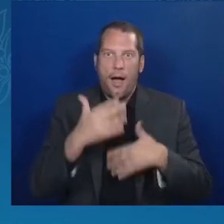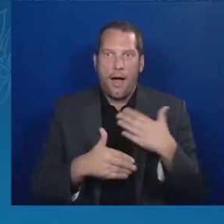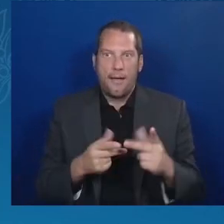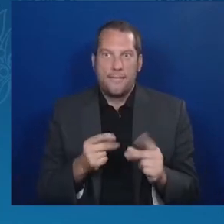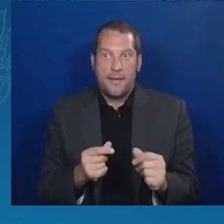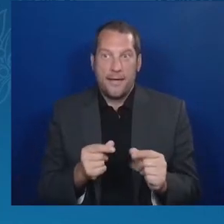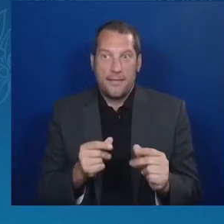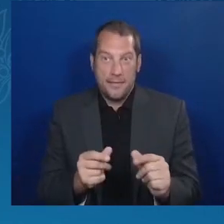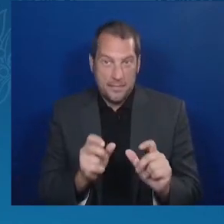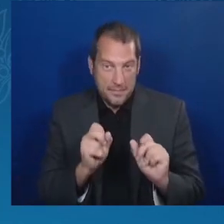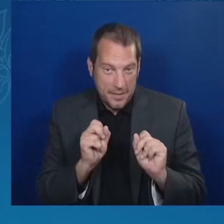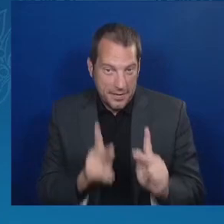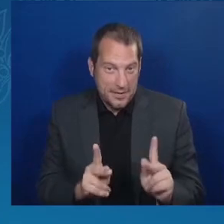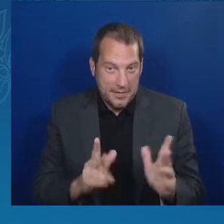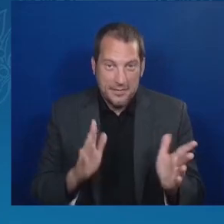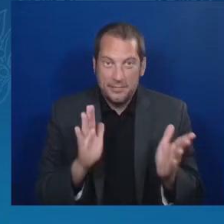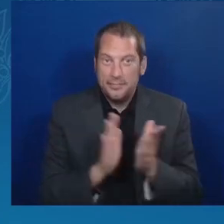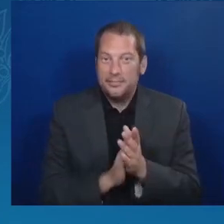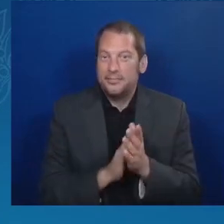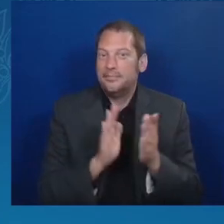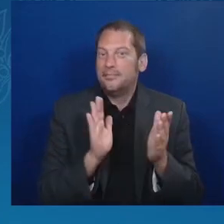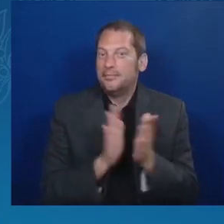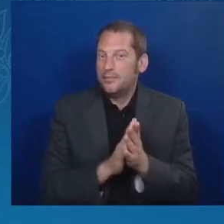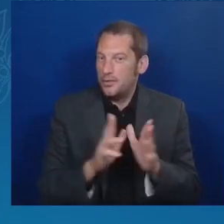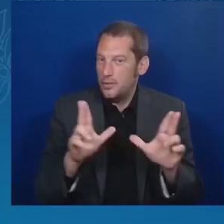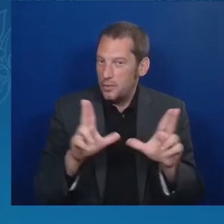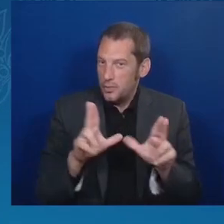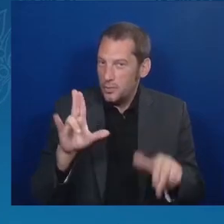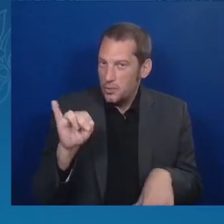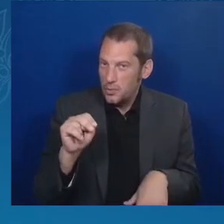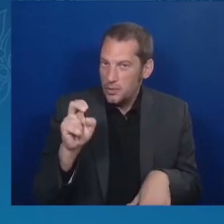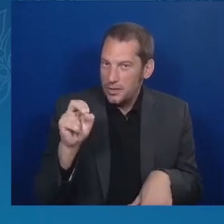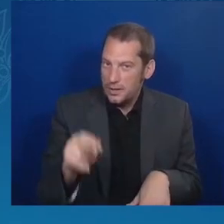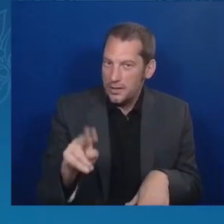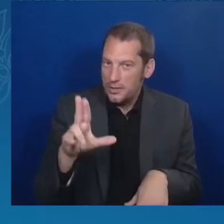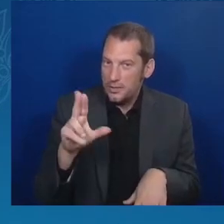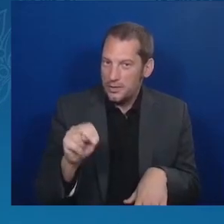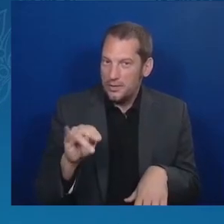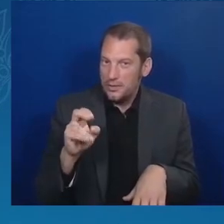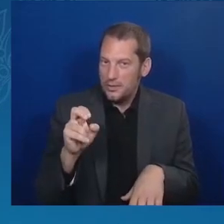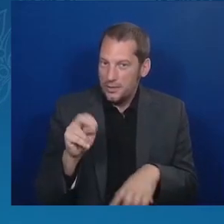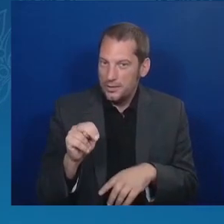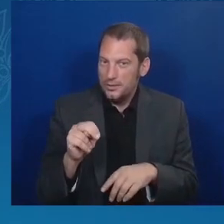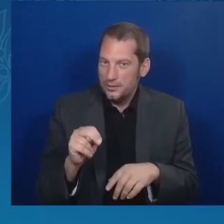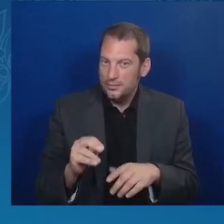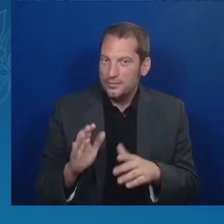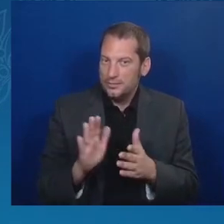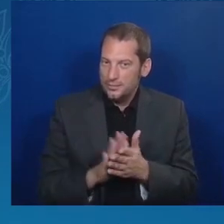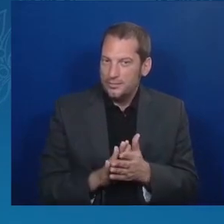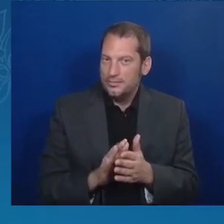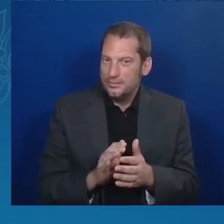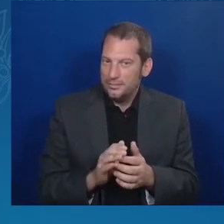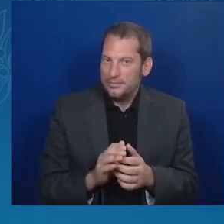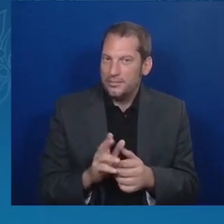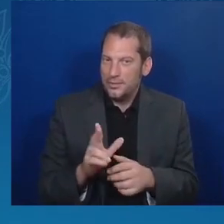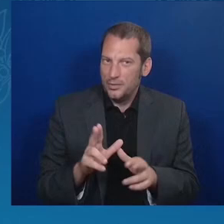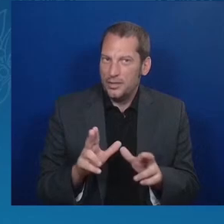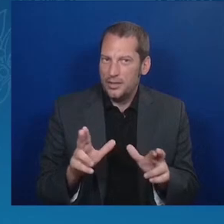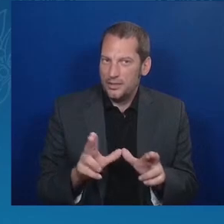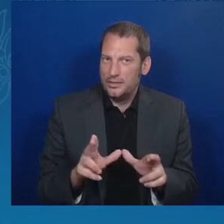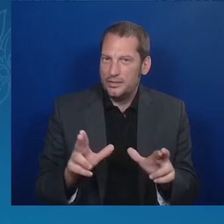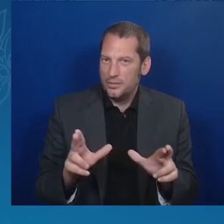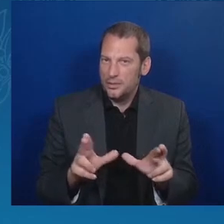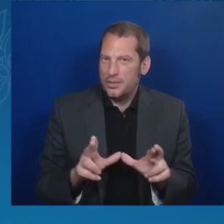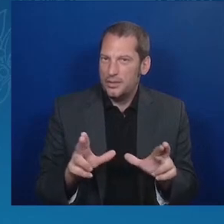go union union union union union union